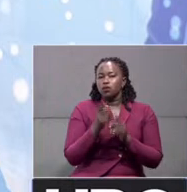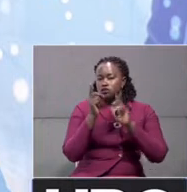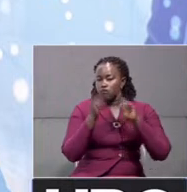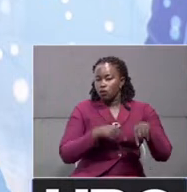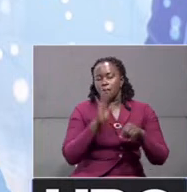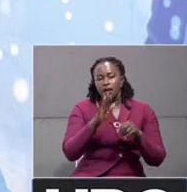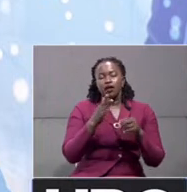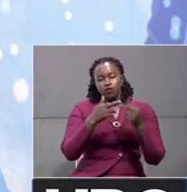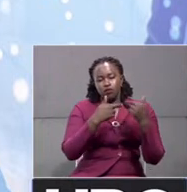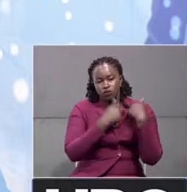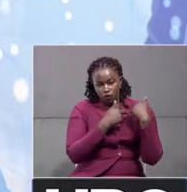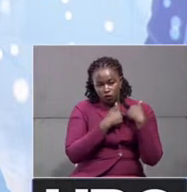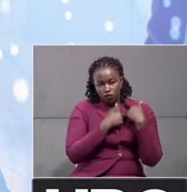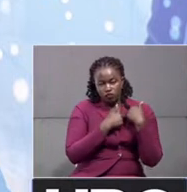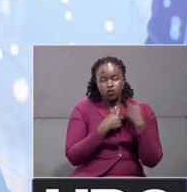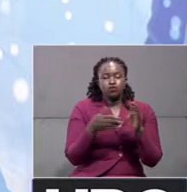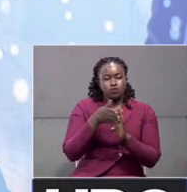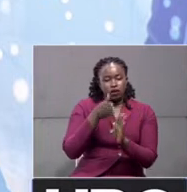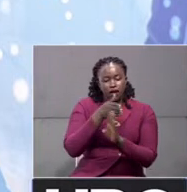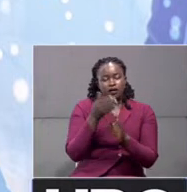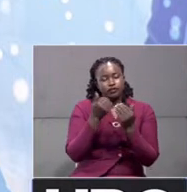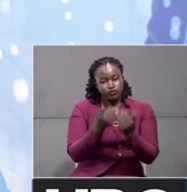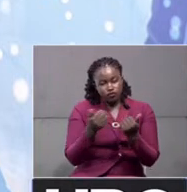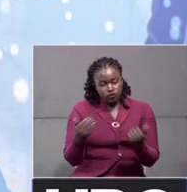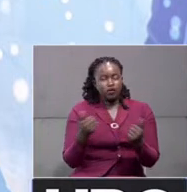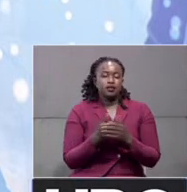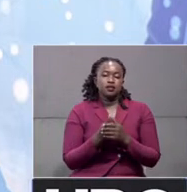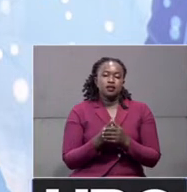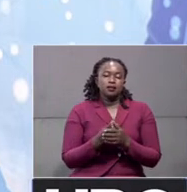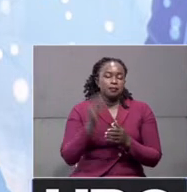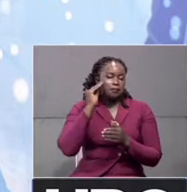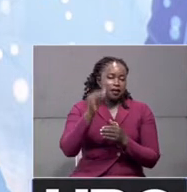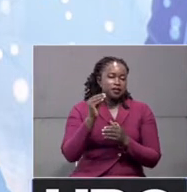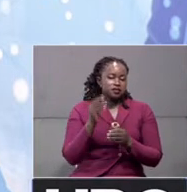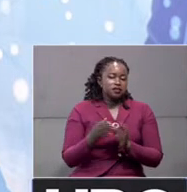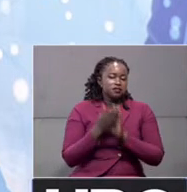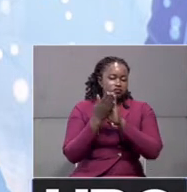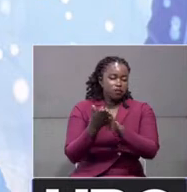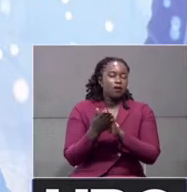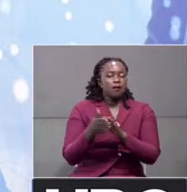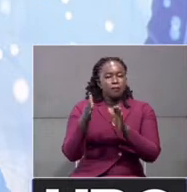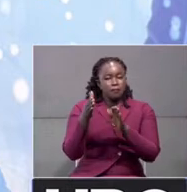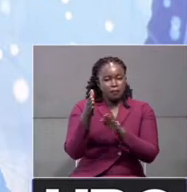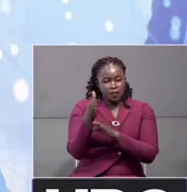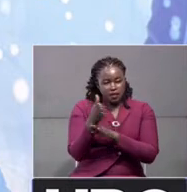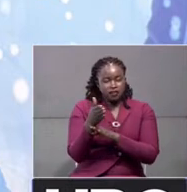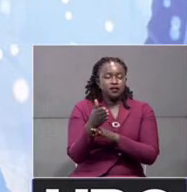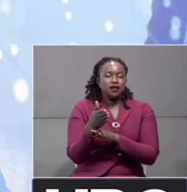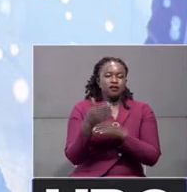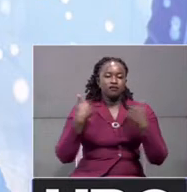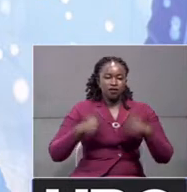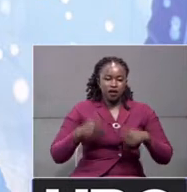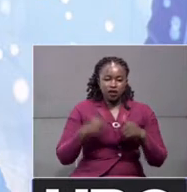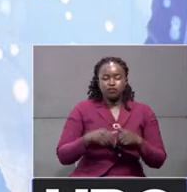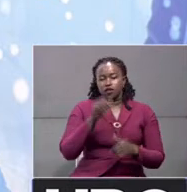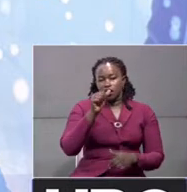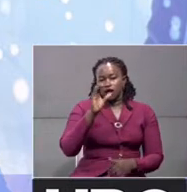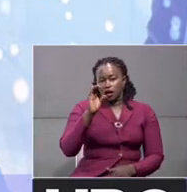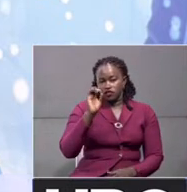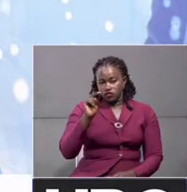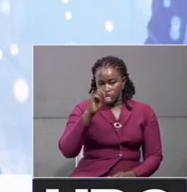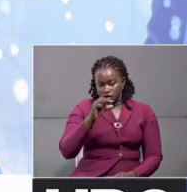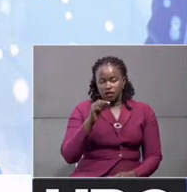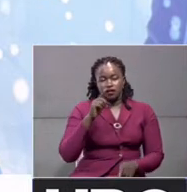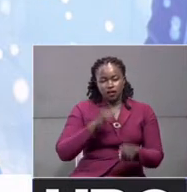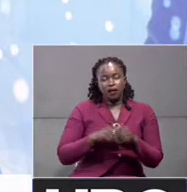role while guiding their children. This message was delivered by the Minister for Health, Jane Ruth Acheng, during the launch of